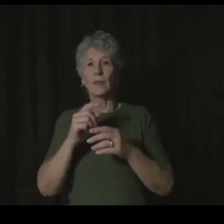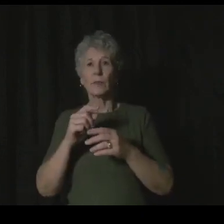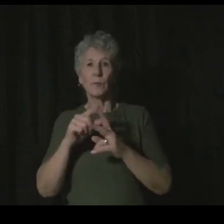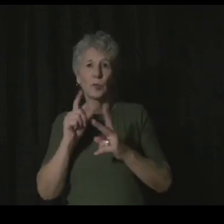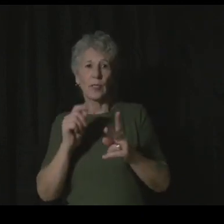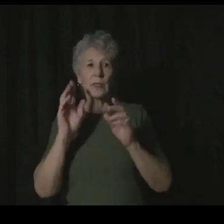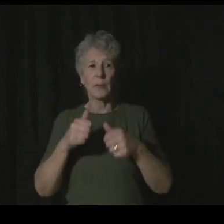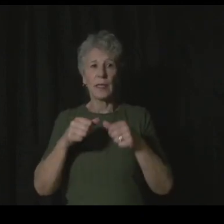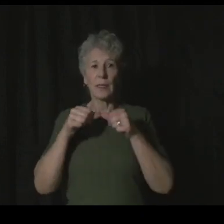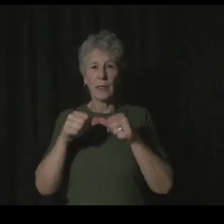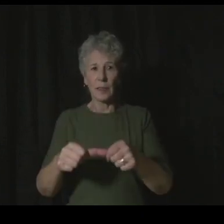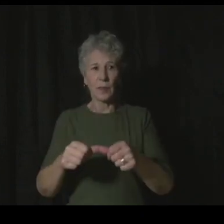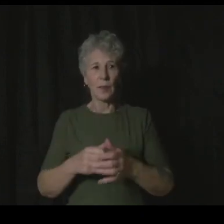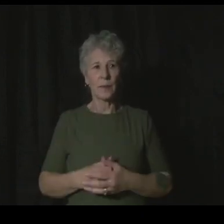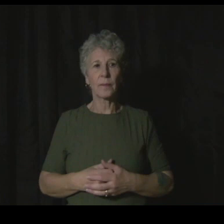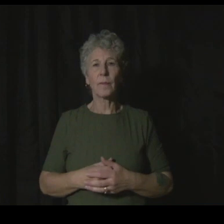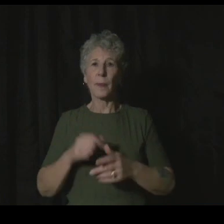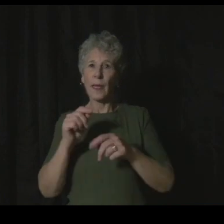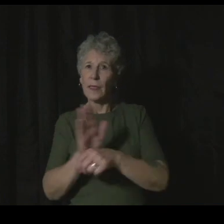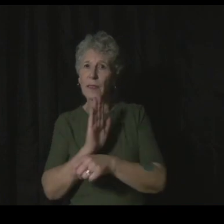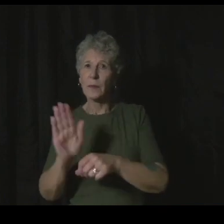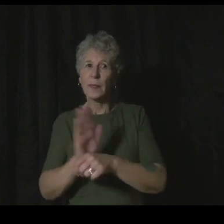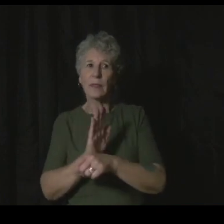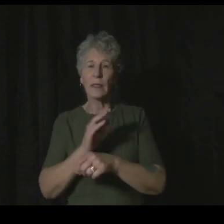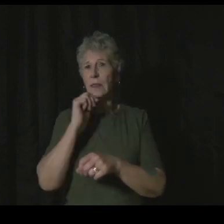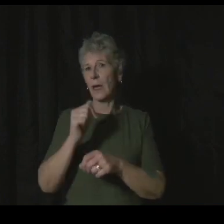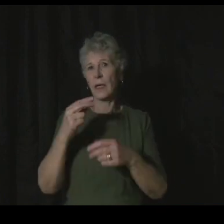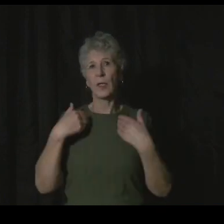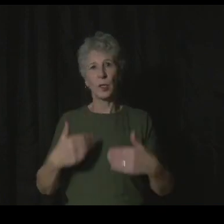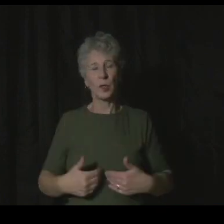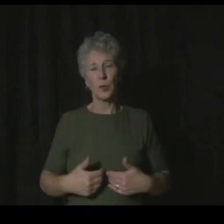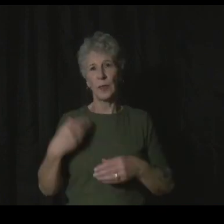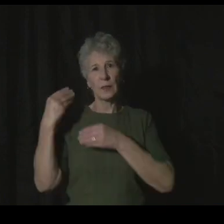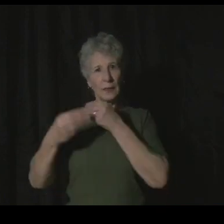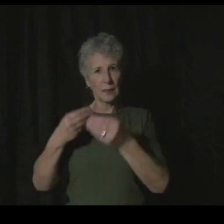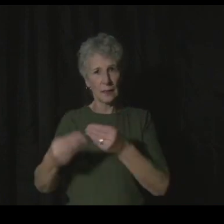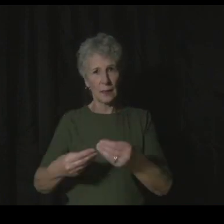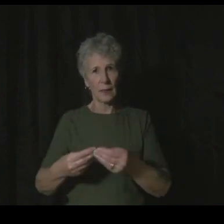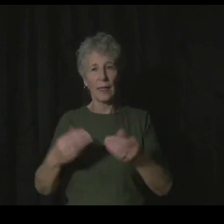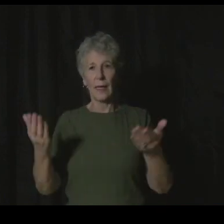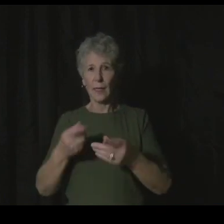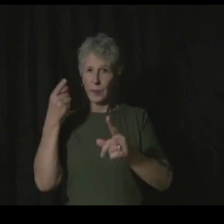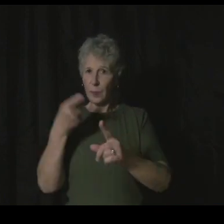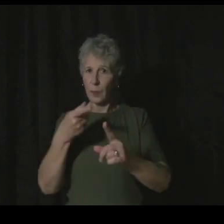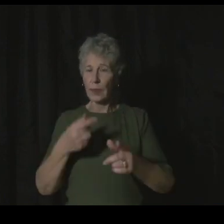God's choice. It was his business, not human descent. So here's the point again, and maybe you